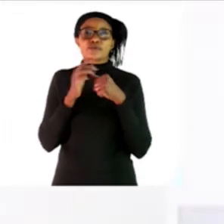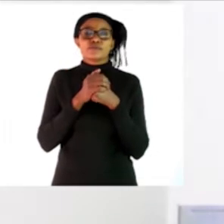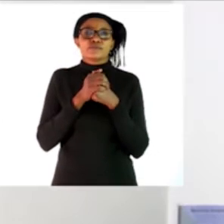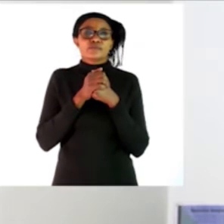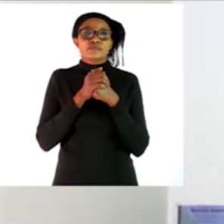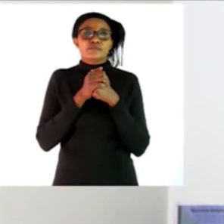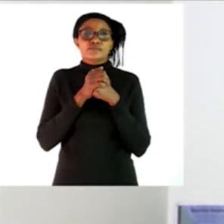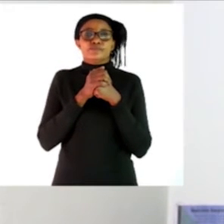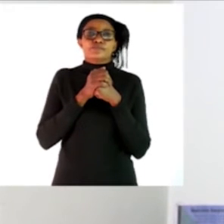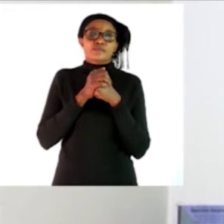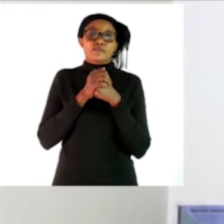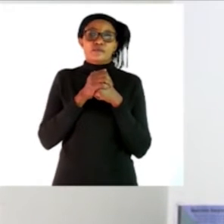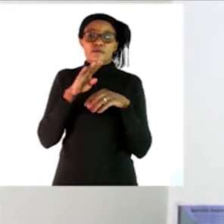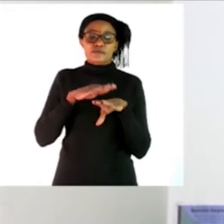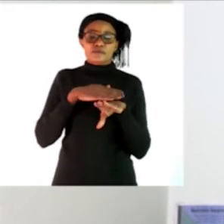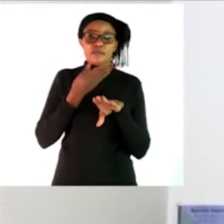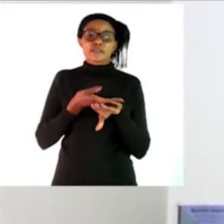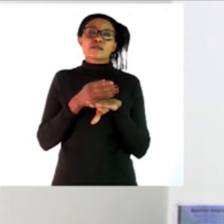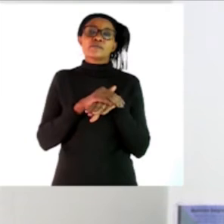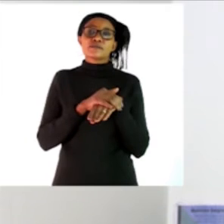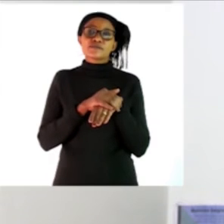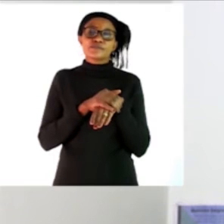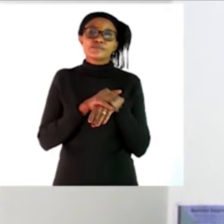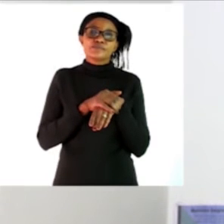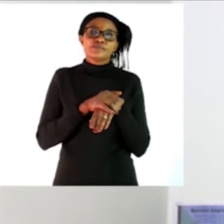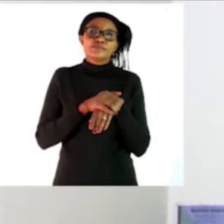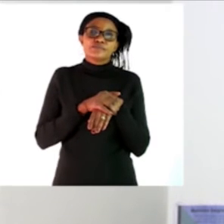a few examples.